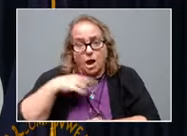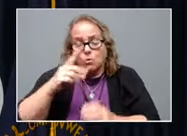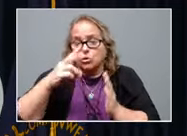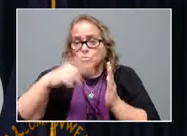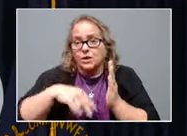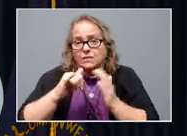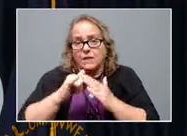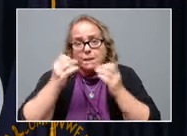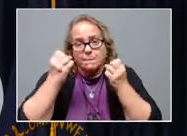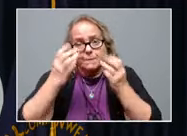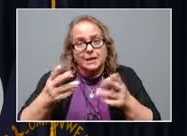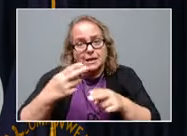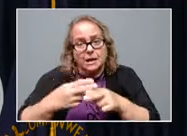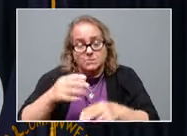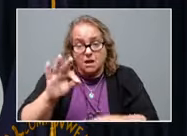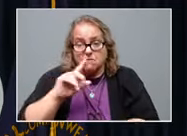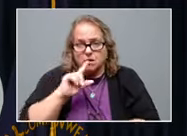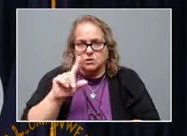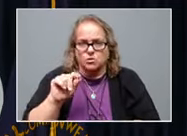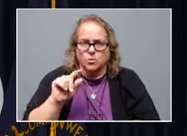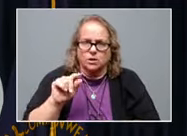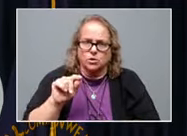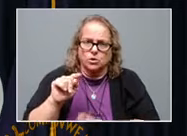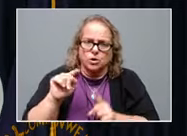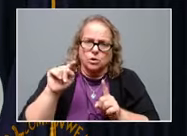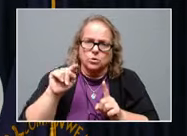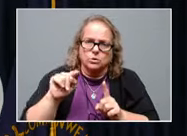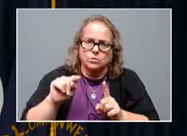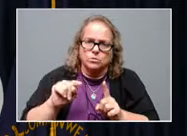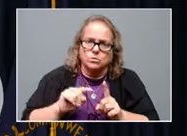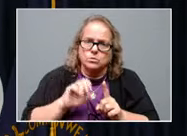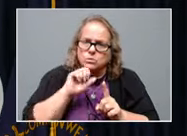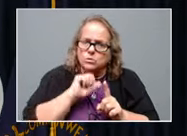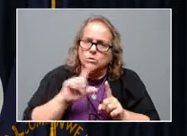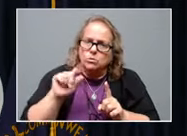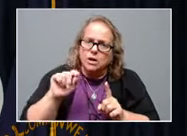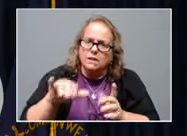of 20-year-olds that have passed away in our communities.